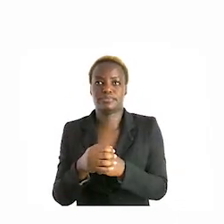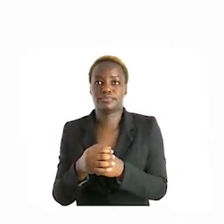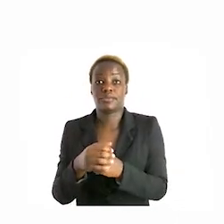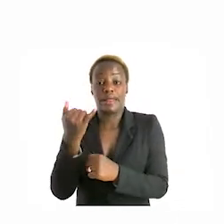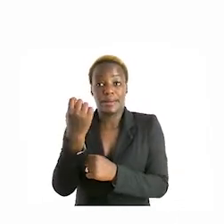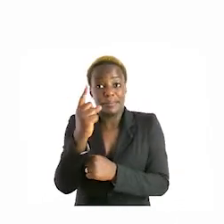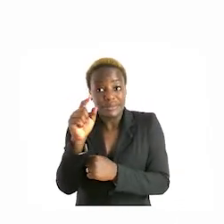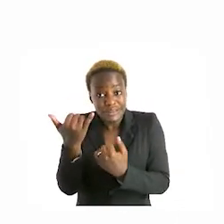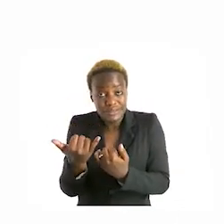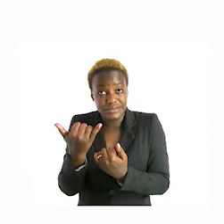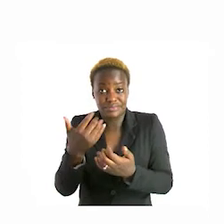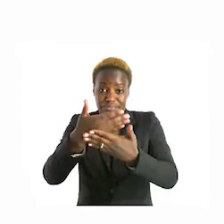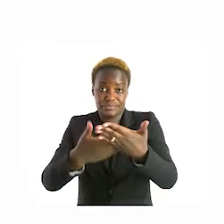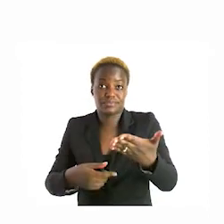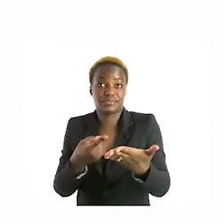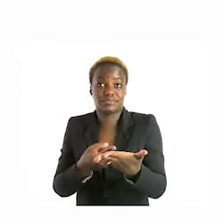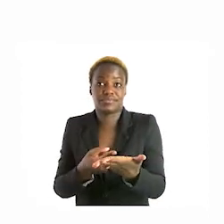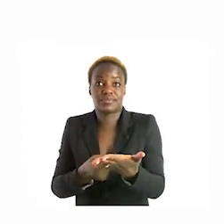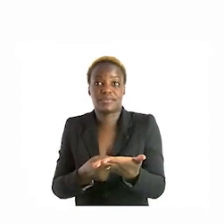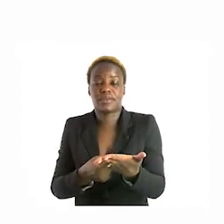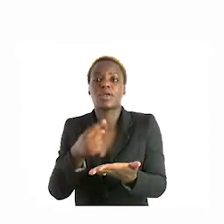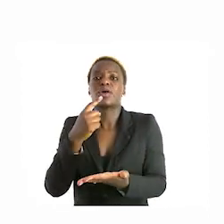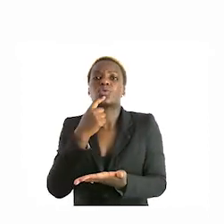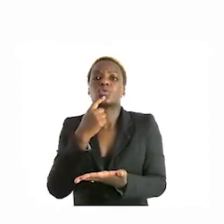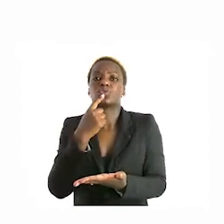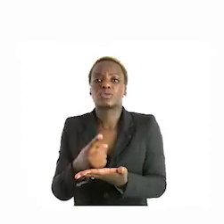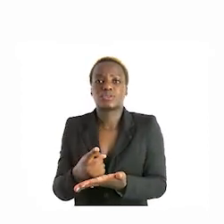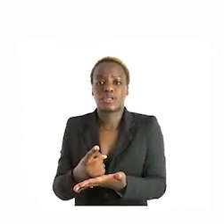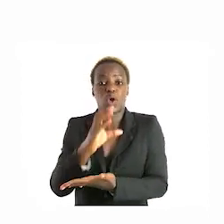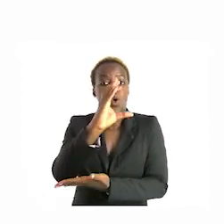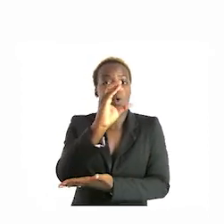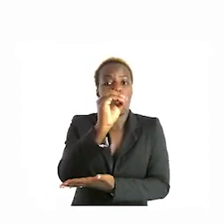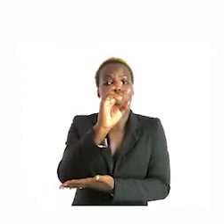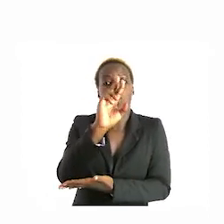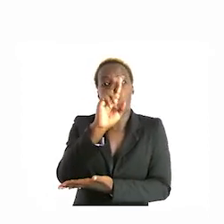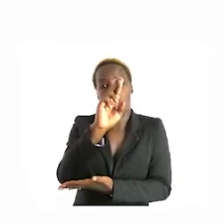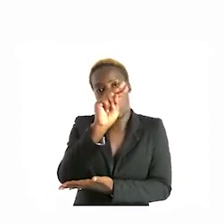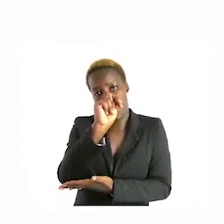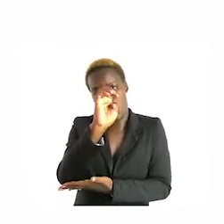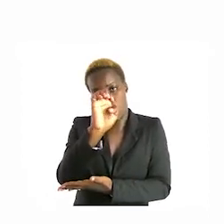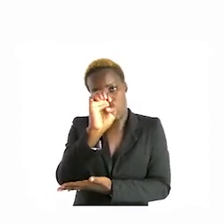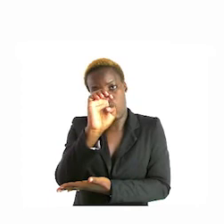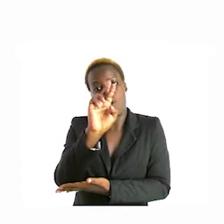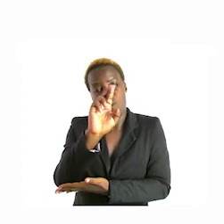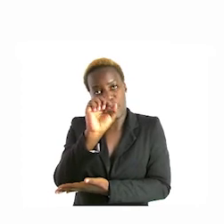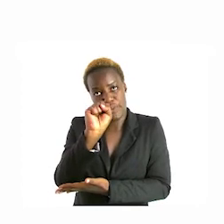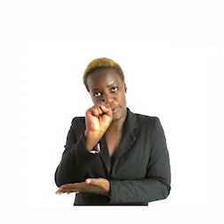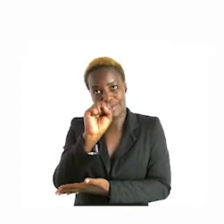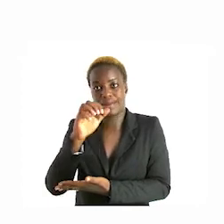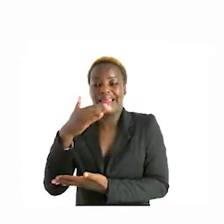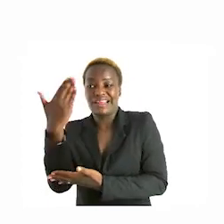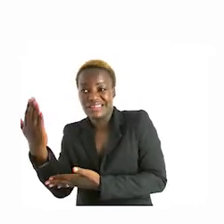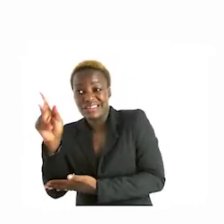here, you have to name for me the corners as well as the sides. For example, the first one